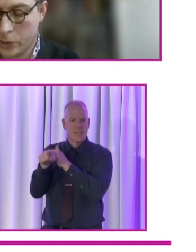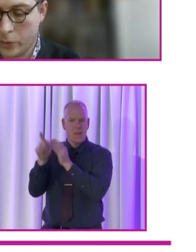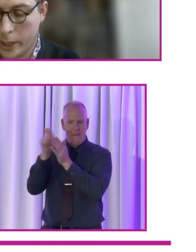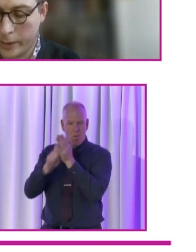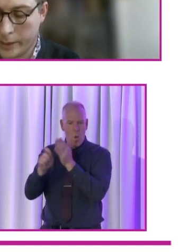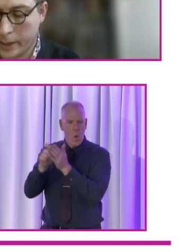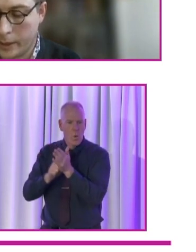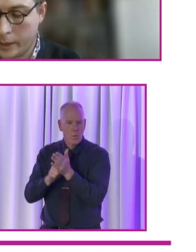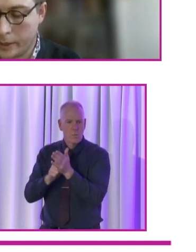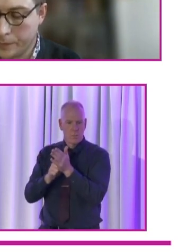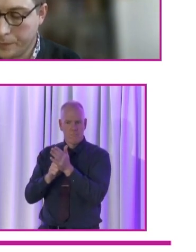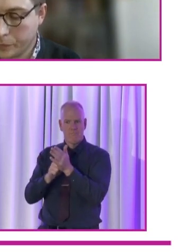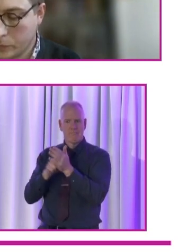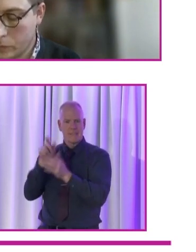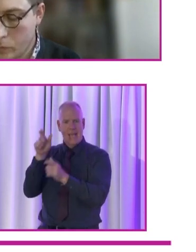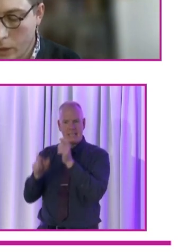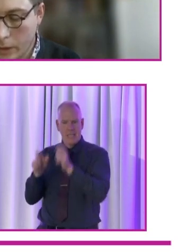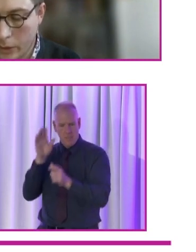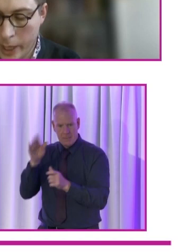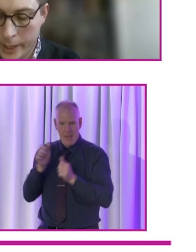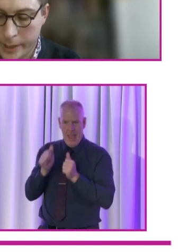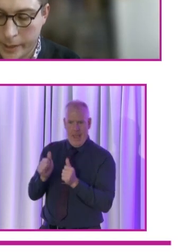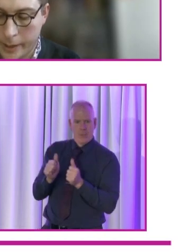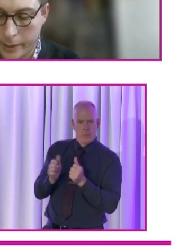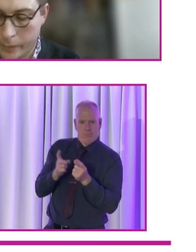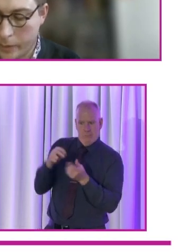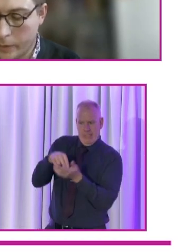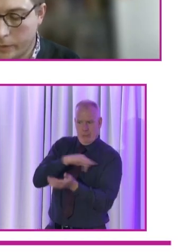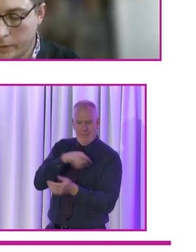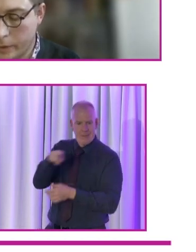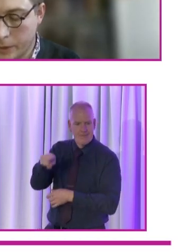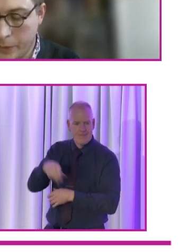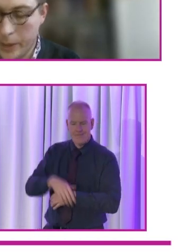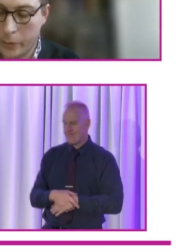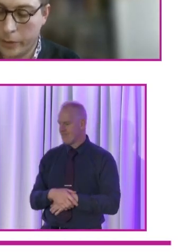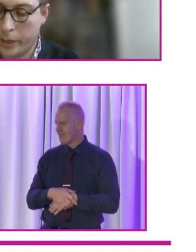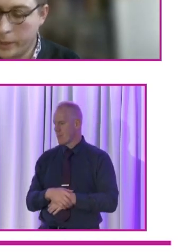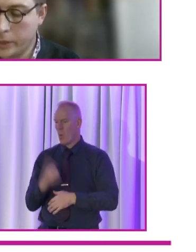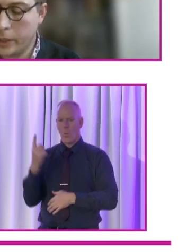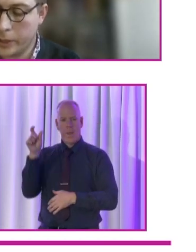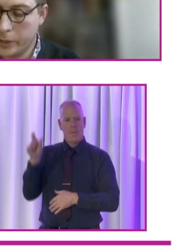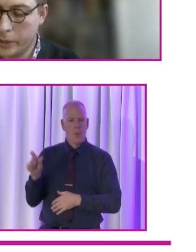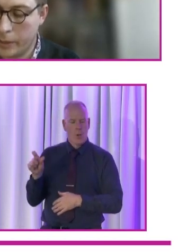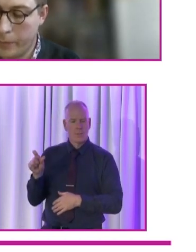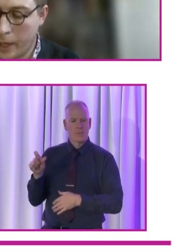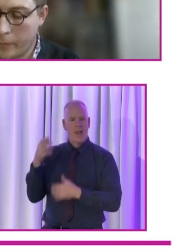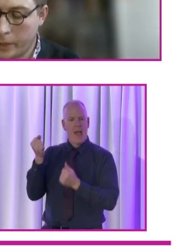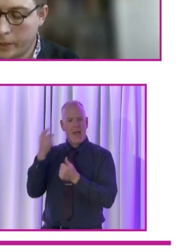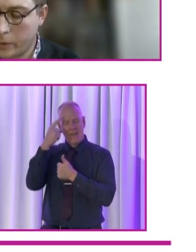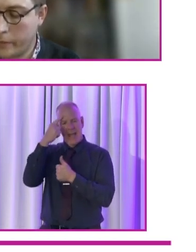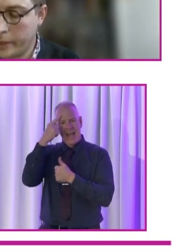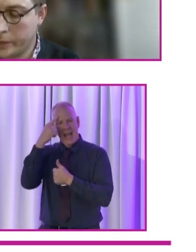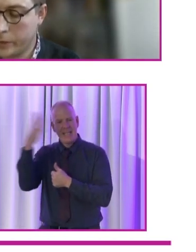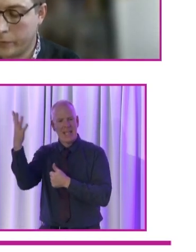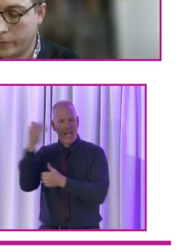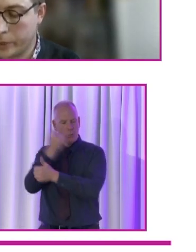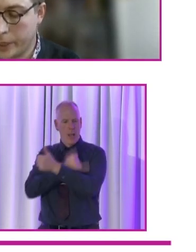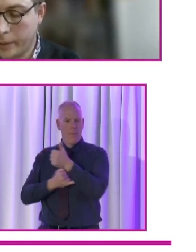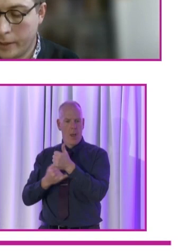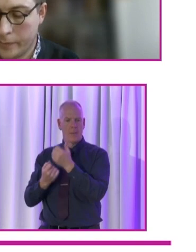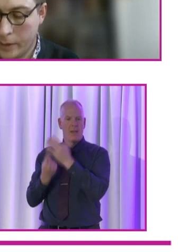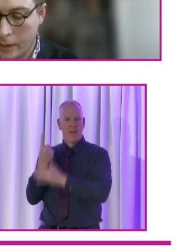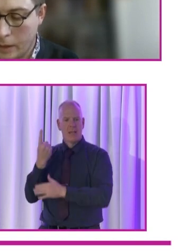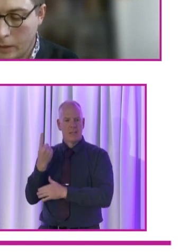be able to vote or to run as candidate. We had a speaker with an intellectual impairment at our event